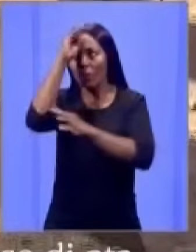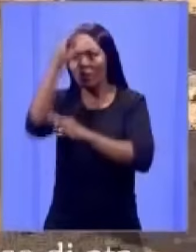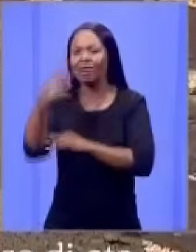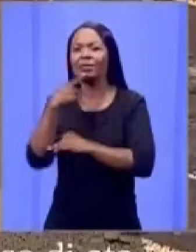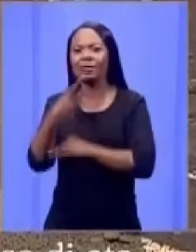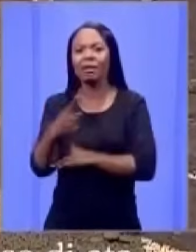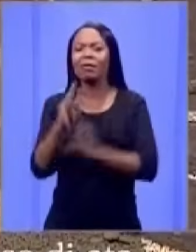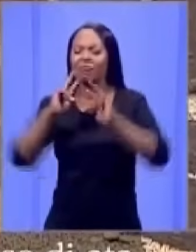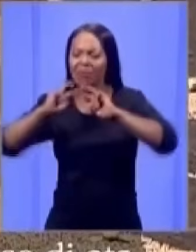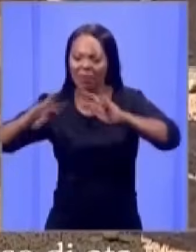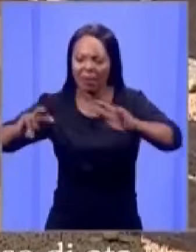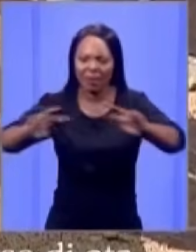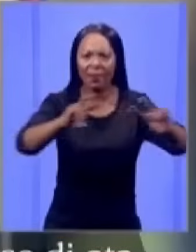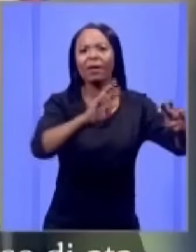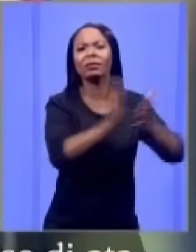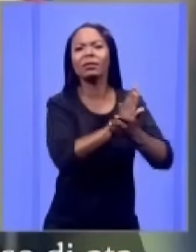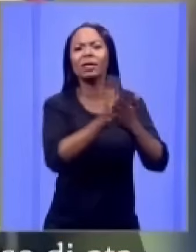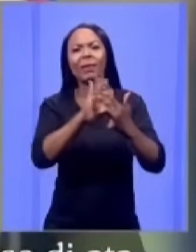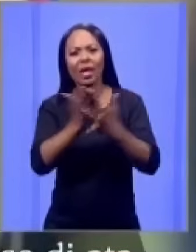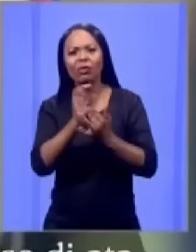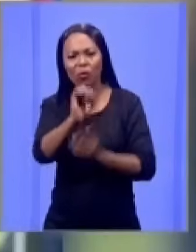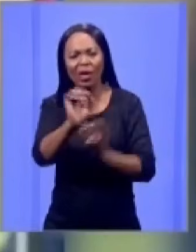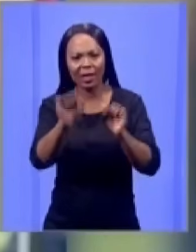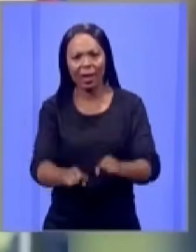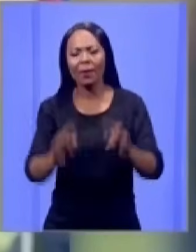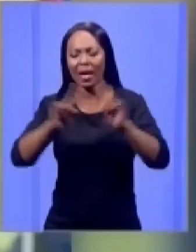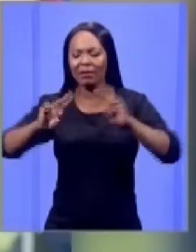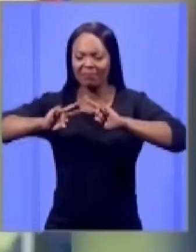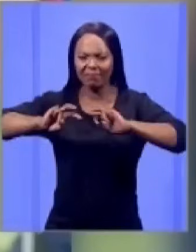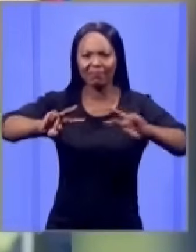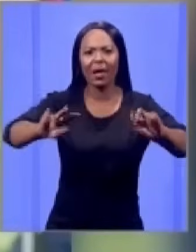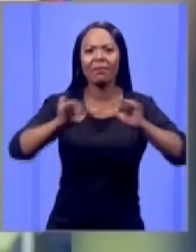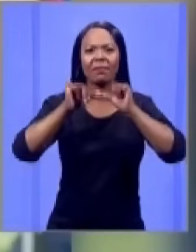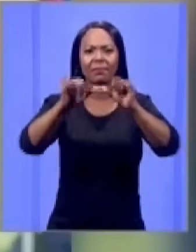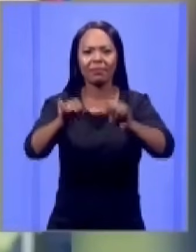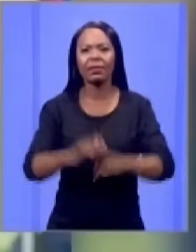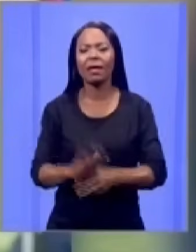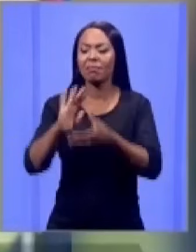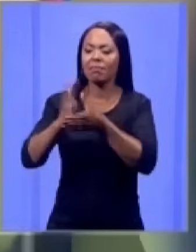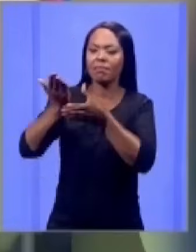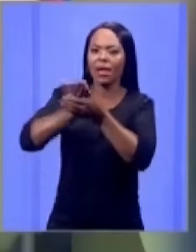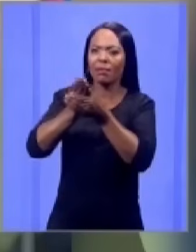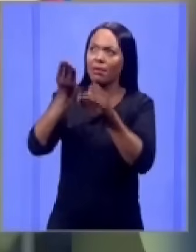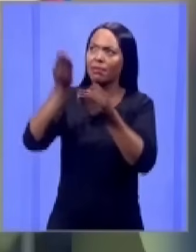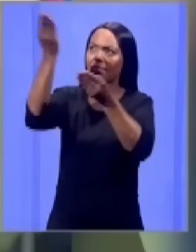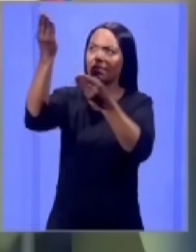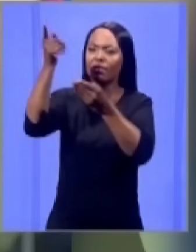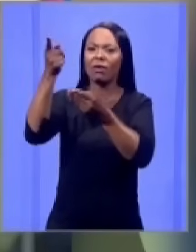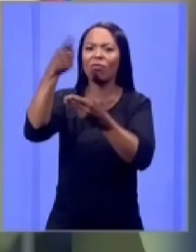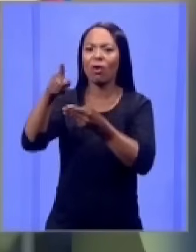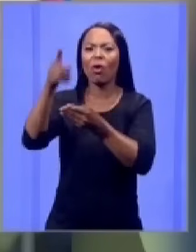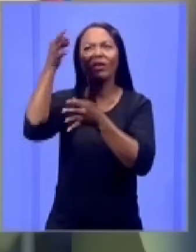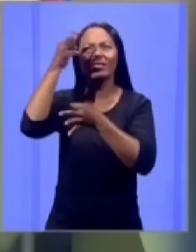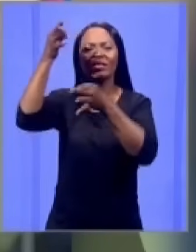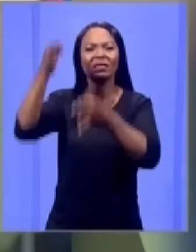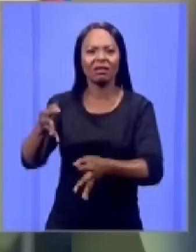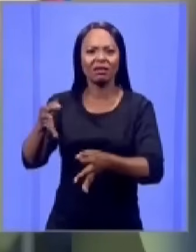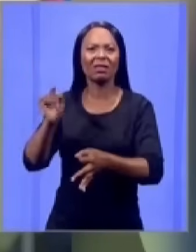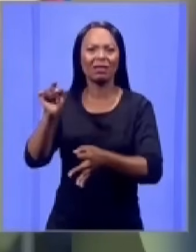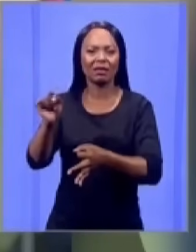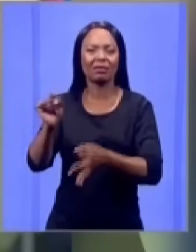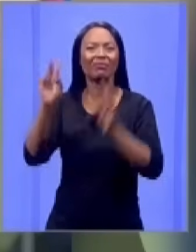sentse se fuputsa dinyewe tsena. The cases are under investigation and the dockets are with the senior state prosecutor for a decision. The SABC is